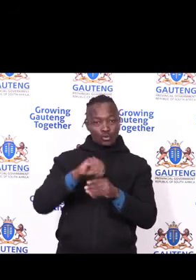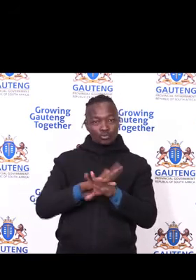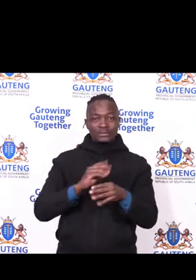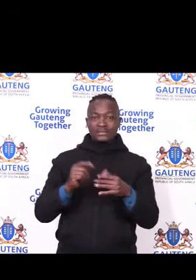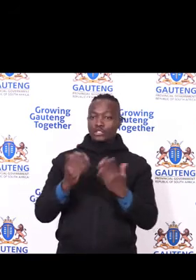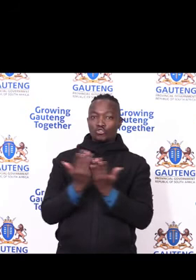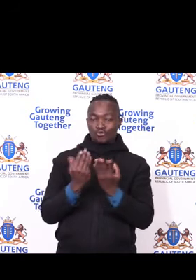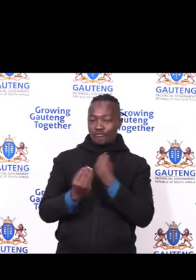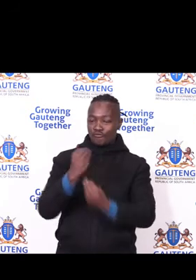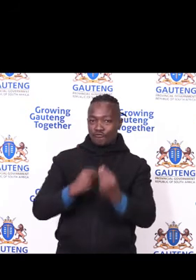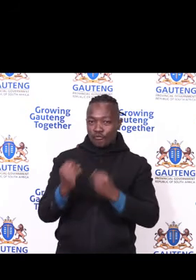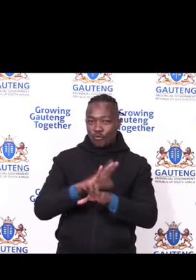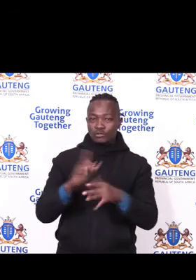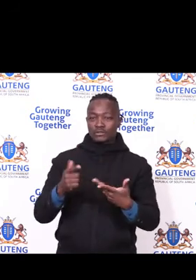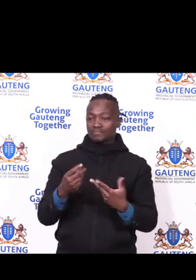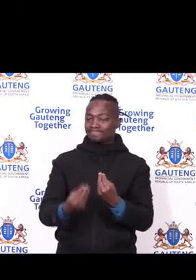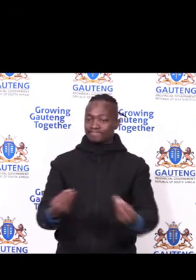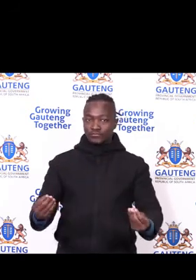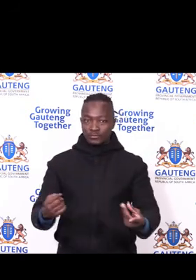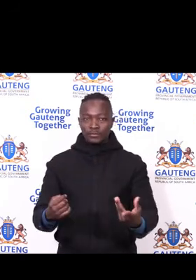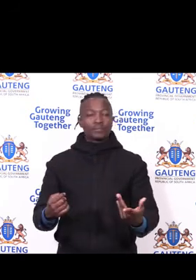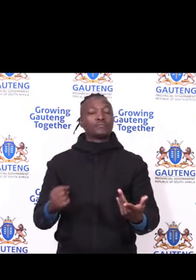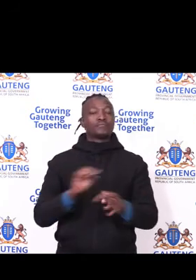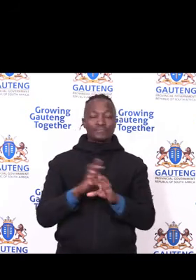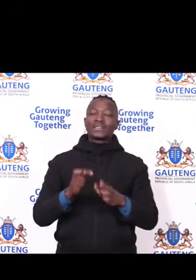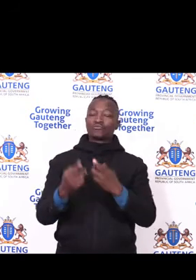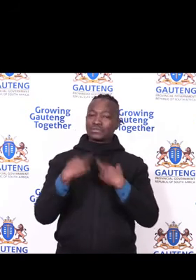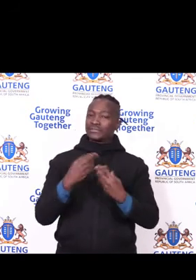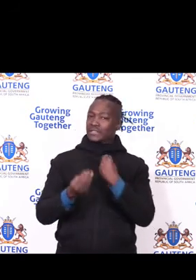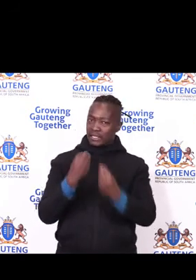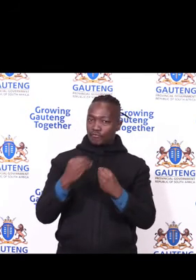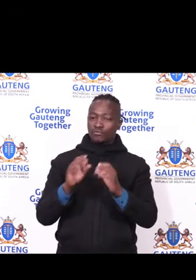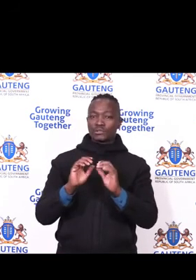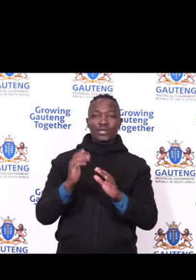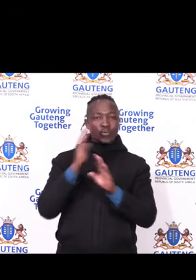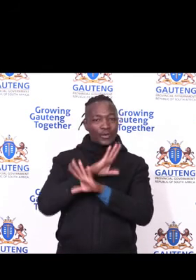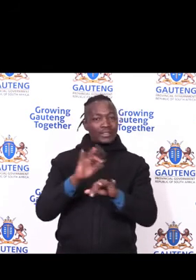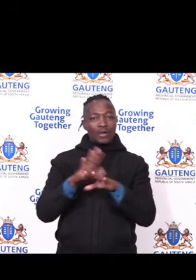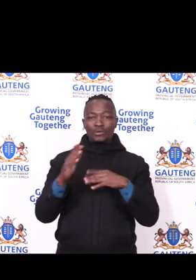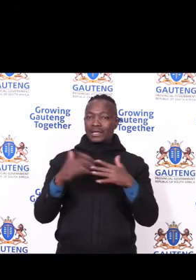well. All our learners are receiving their food at school without